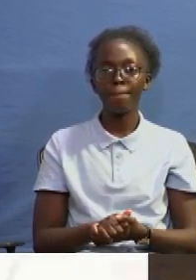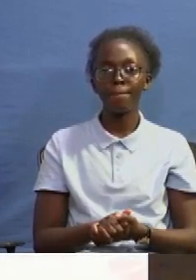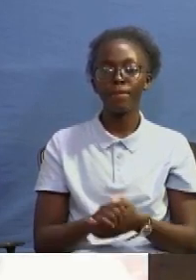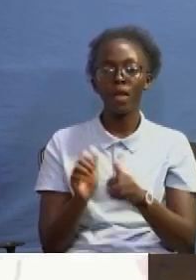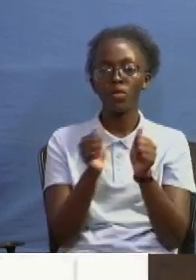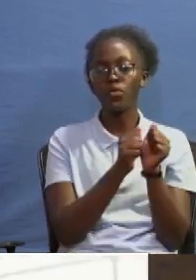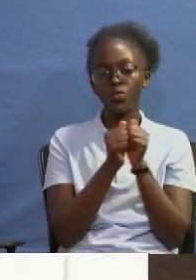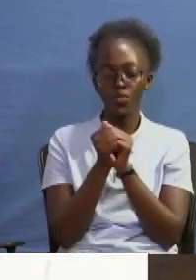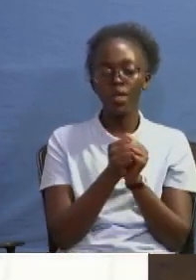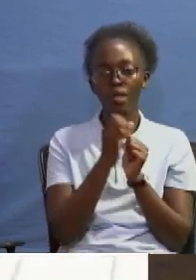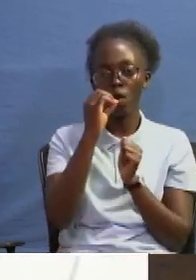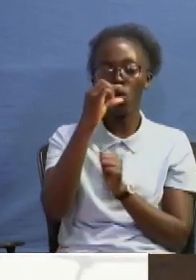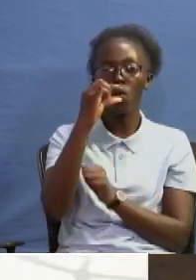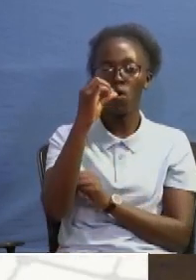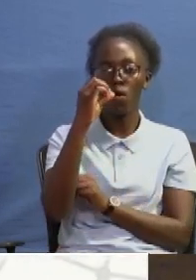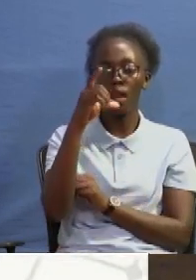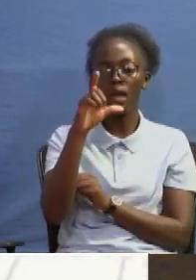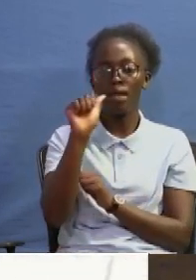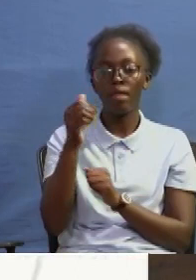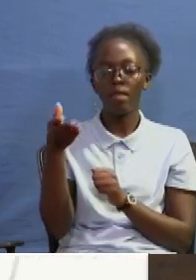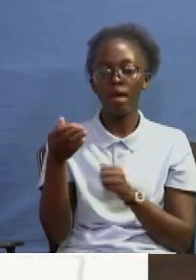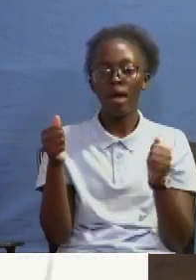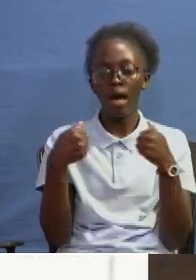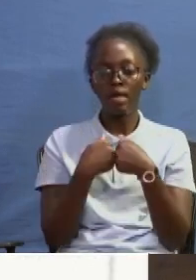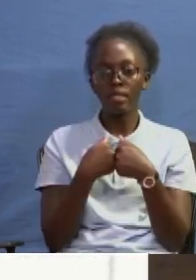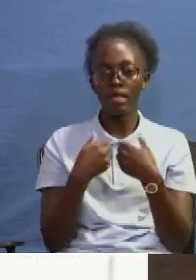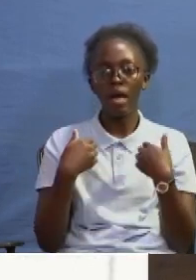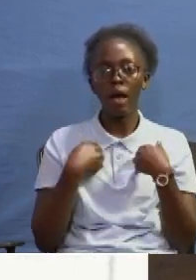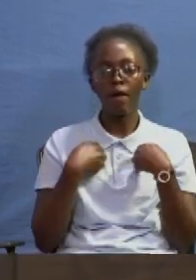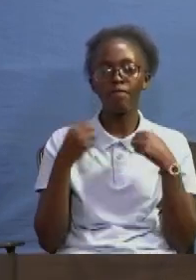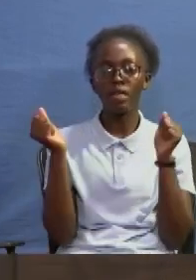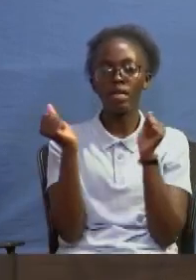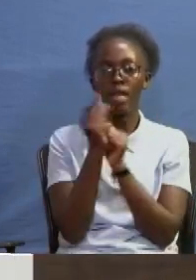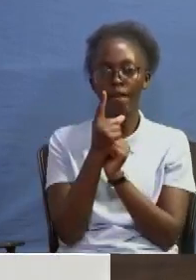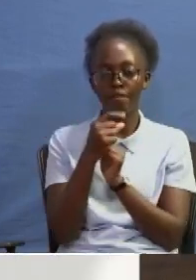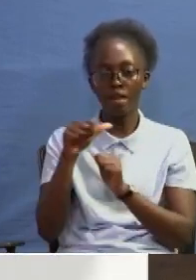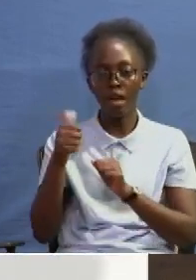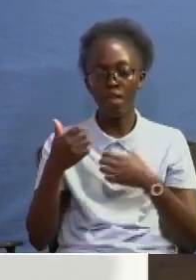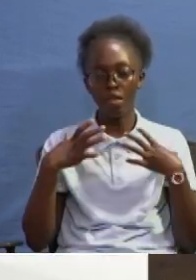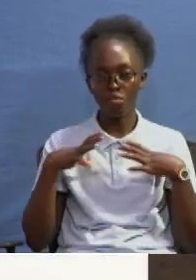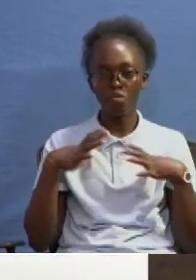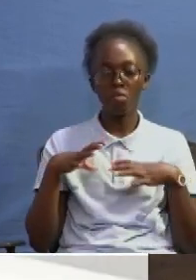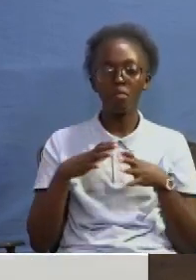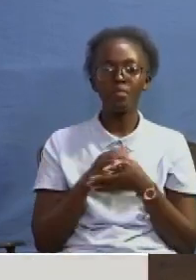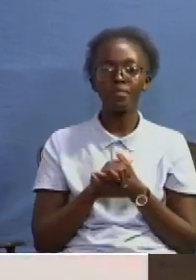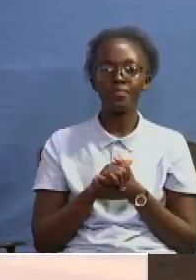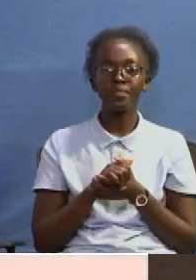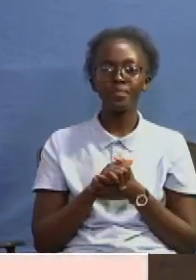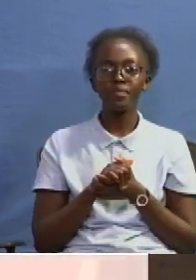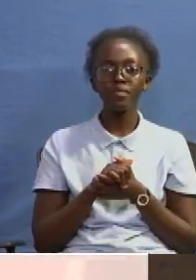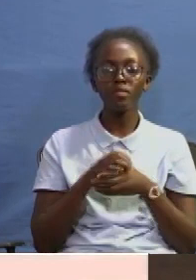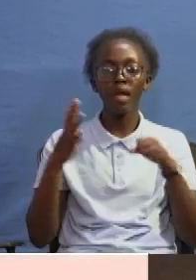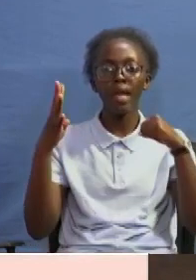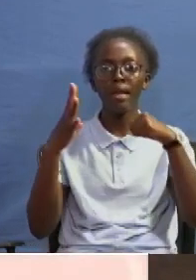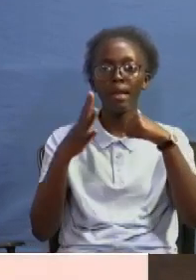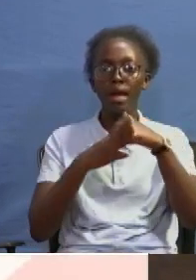Together with him in the crash were 11 other gallant military personnel, 9